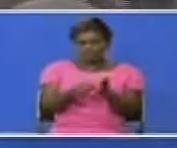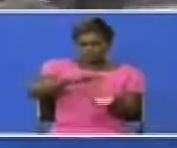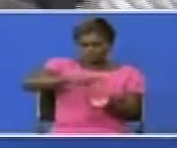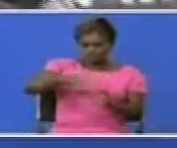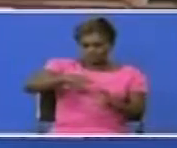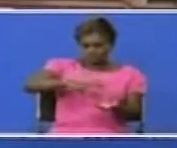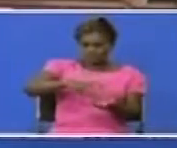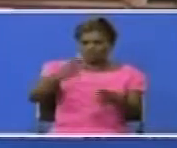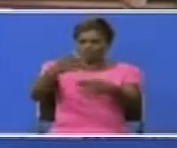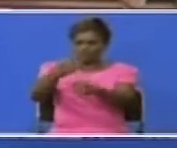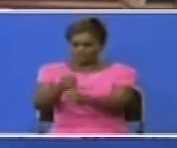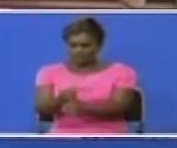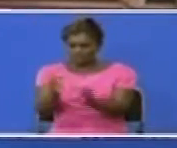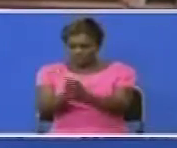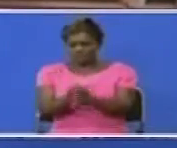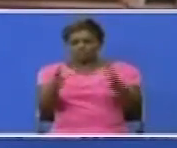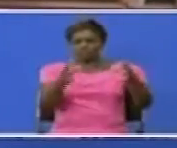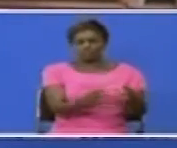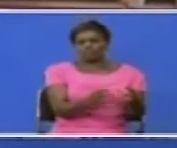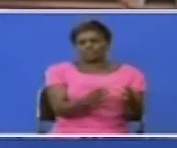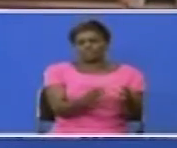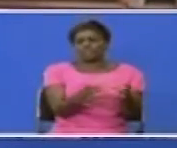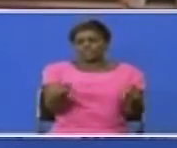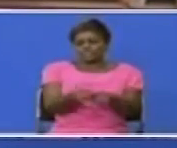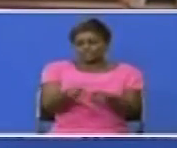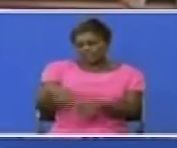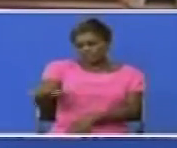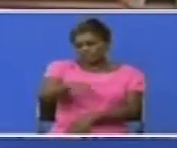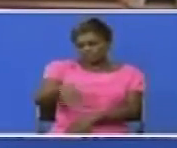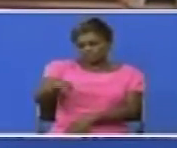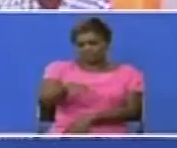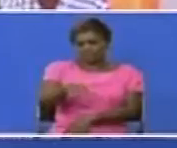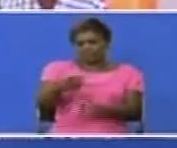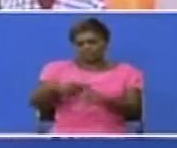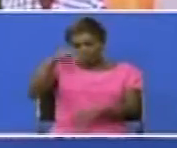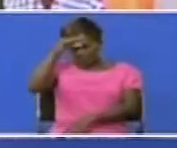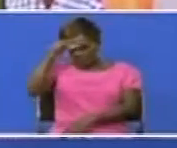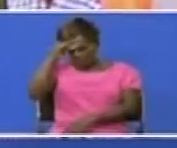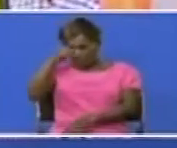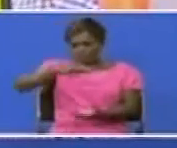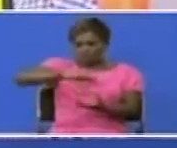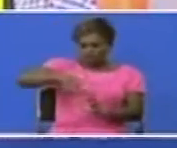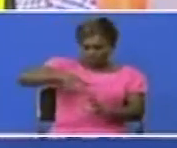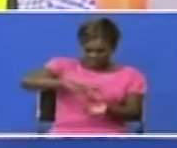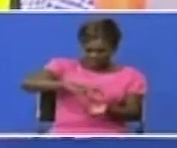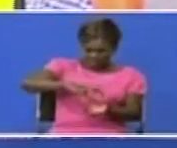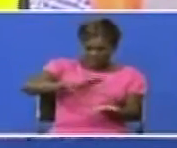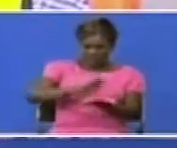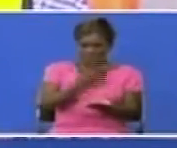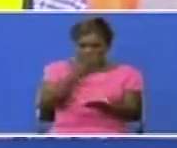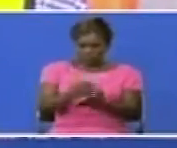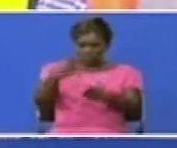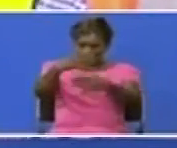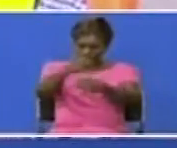between prospecting companies and residents and isn't barriers emanating from the government. Conflicts between